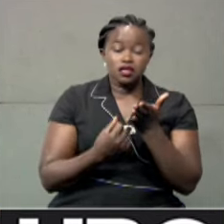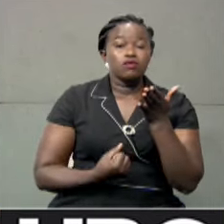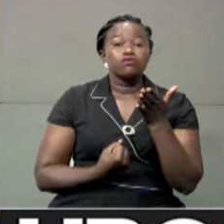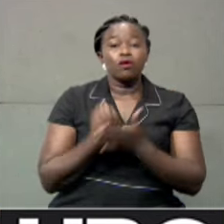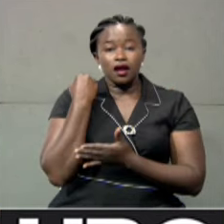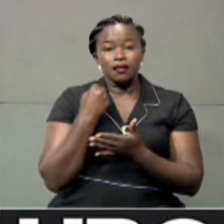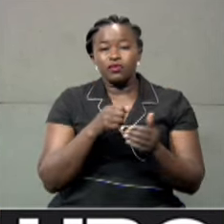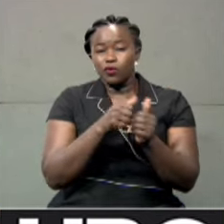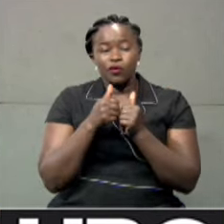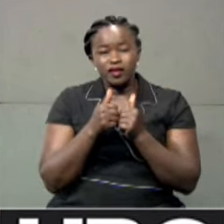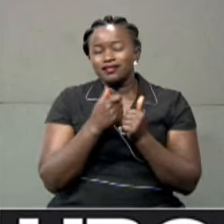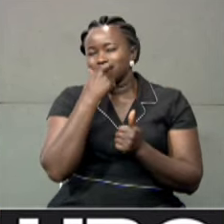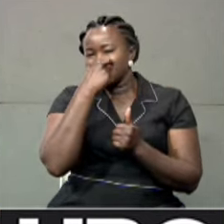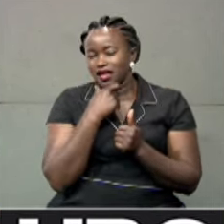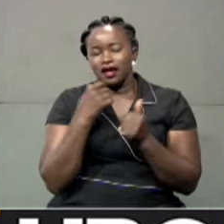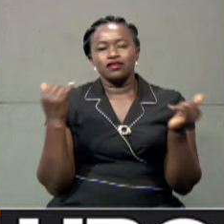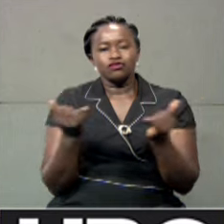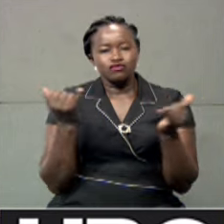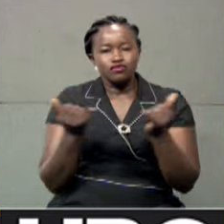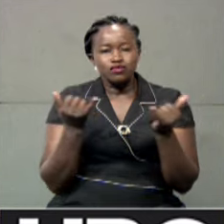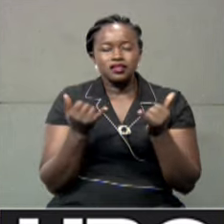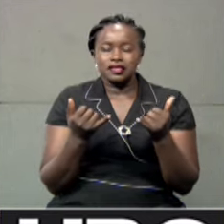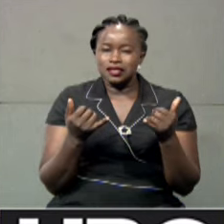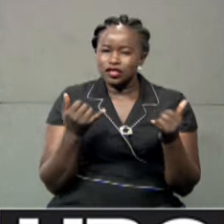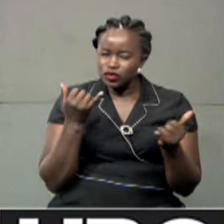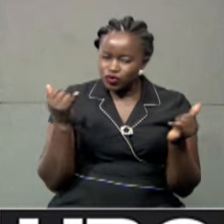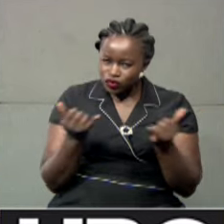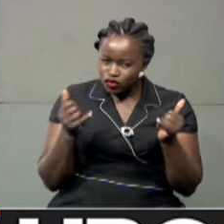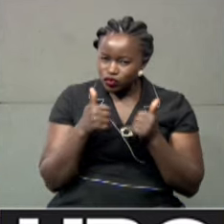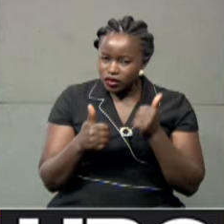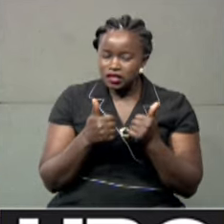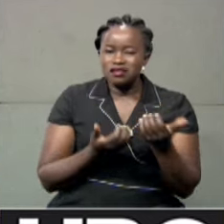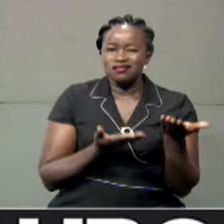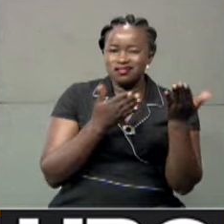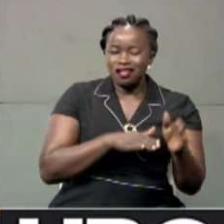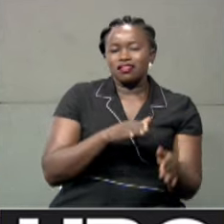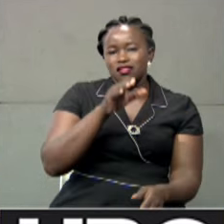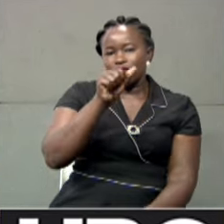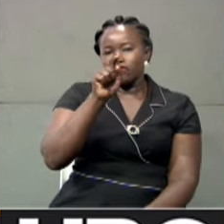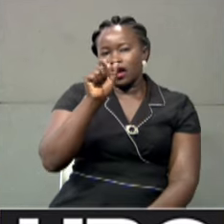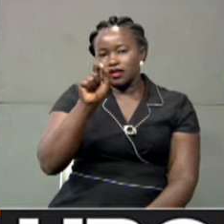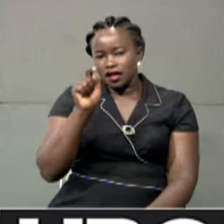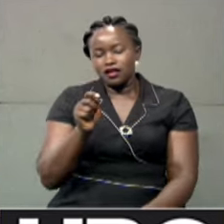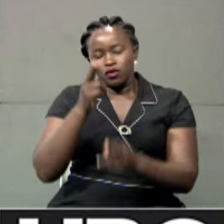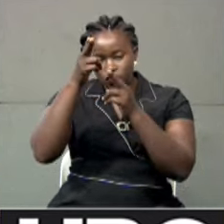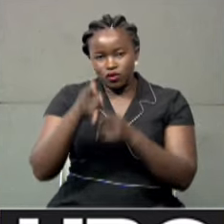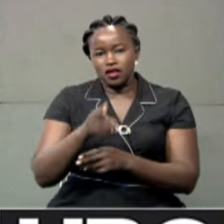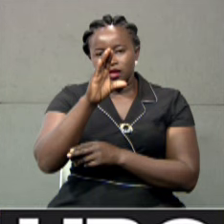with the devastating news of the demise of a third Honorable